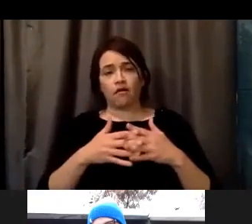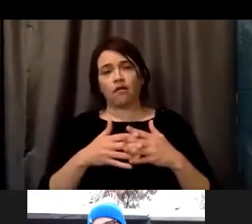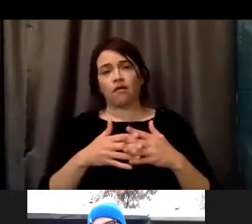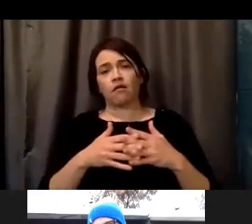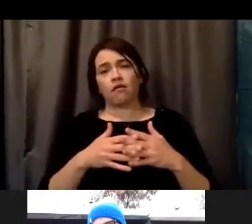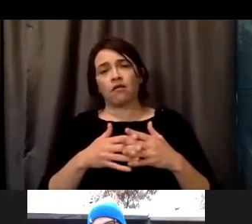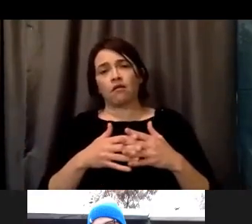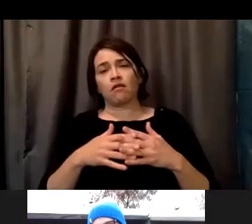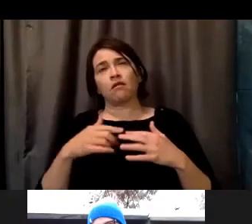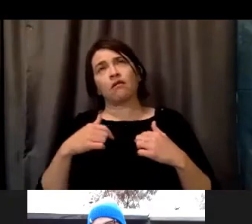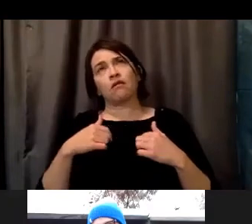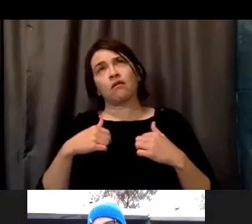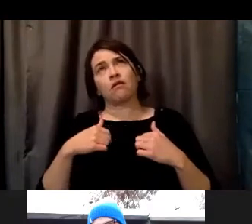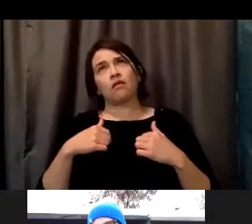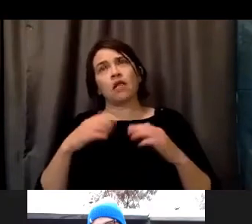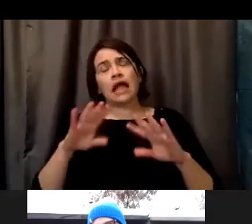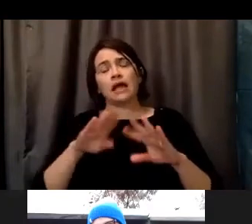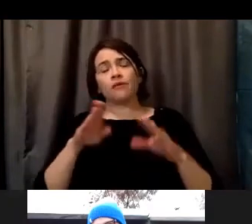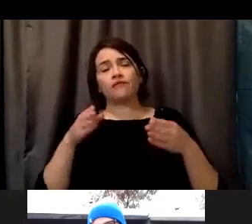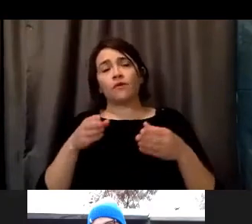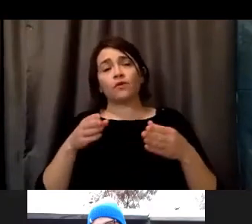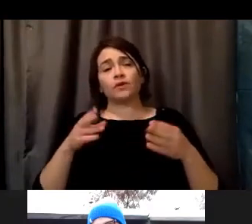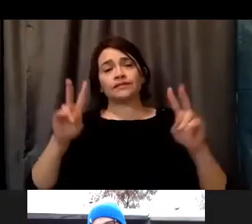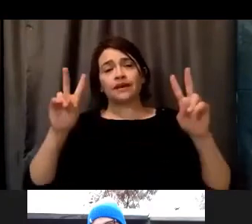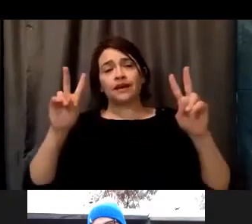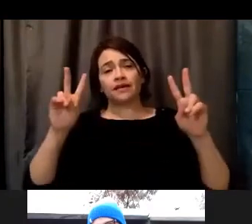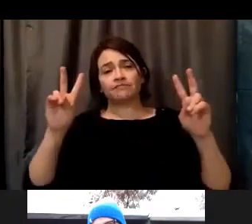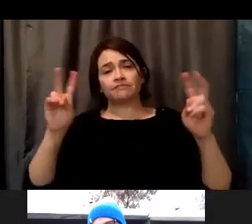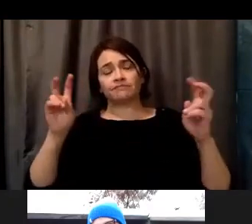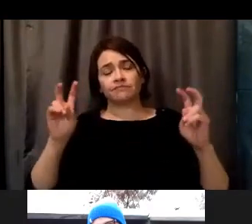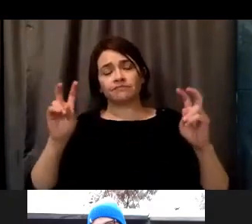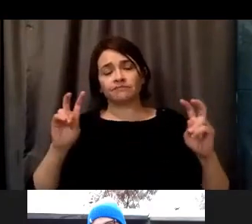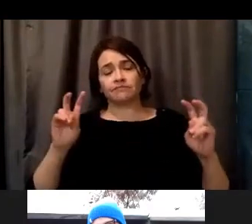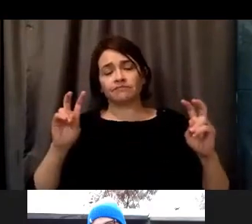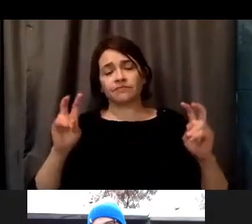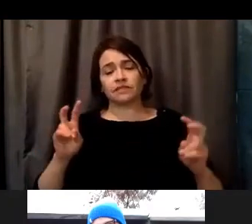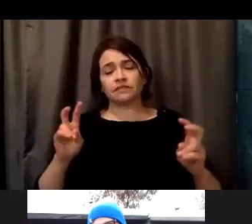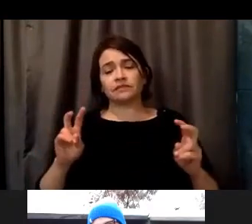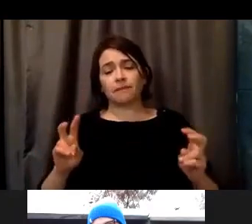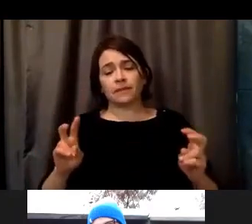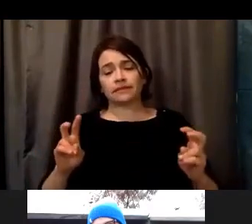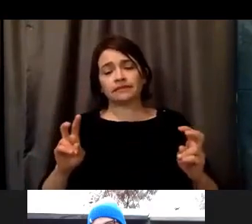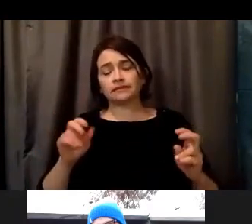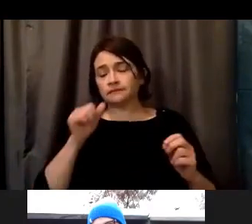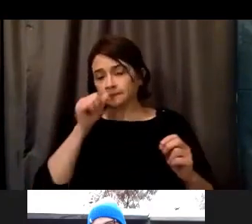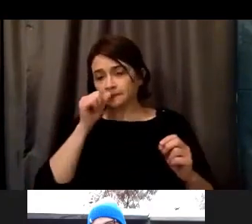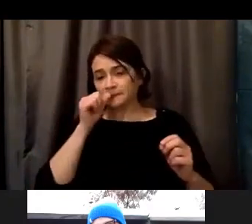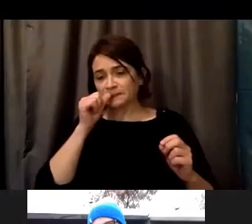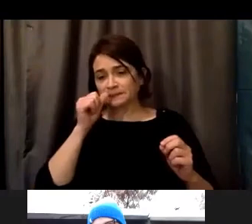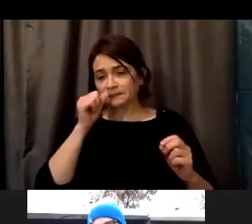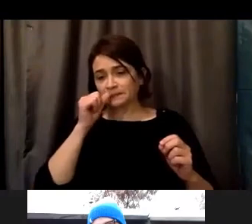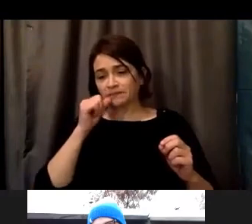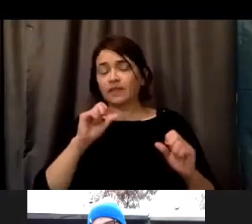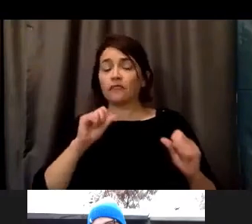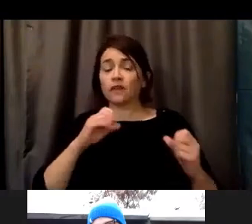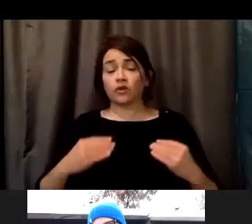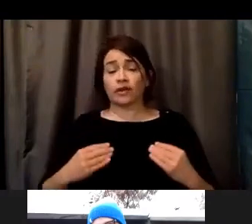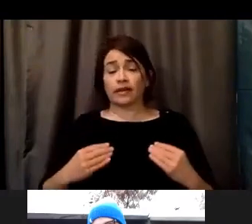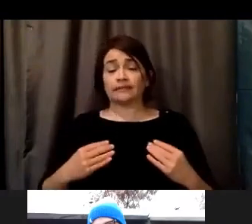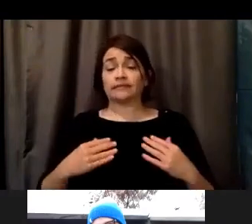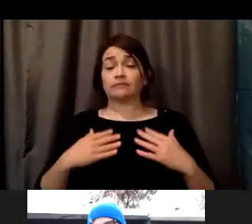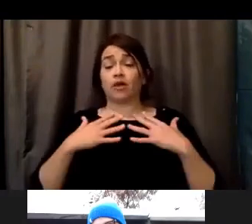the topics that would really that could inspire a lot of the teachers